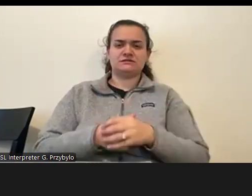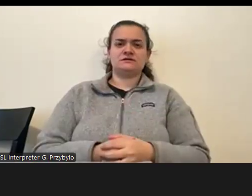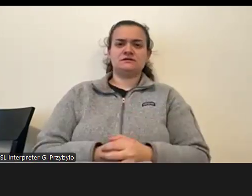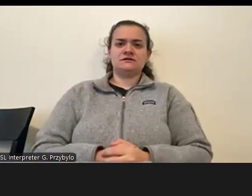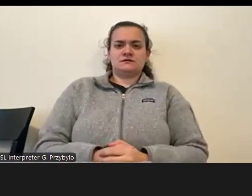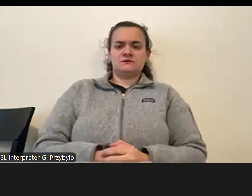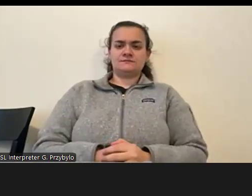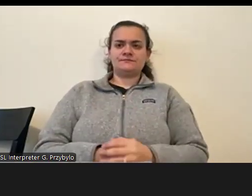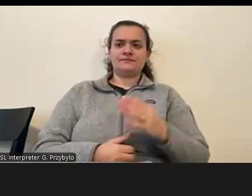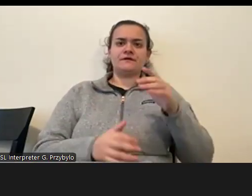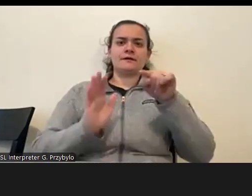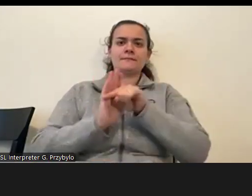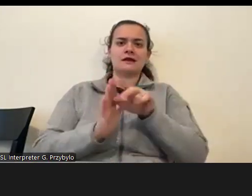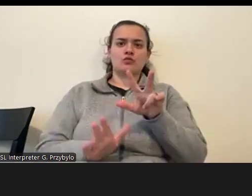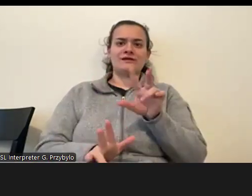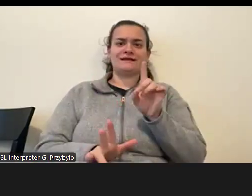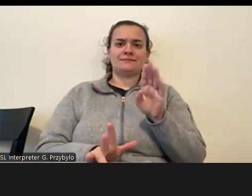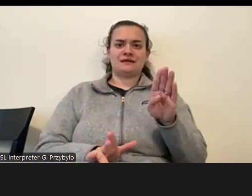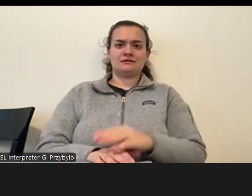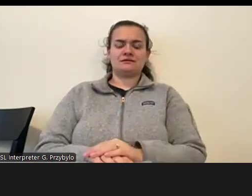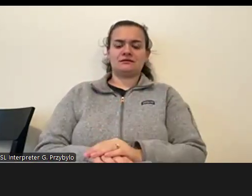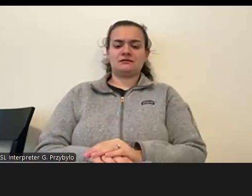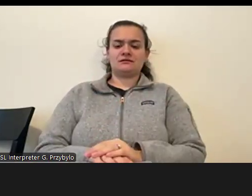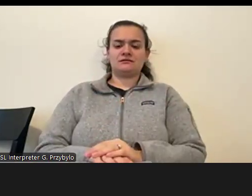of minus 3 dB.